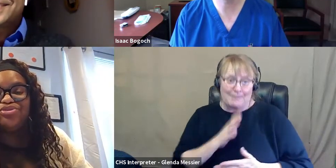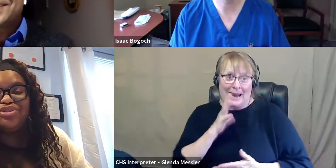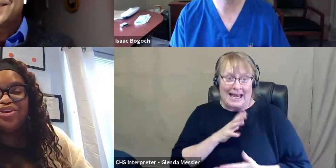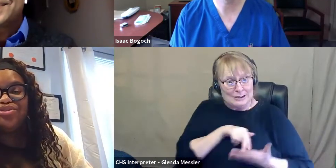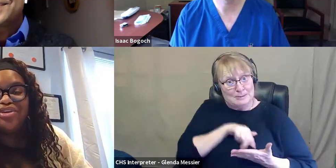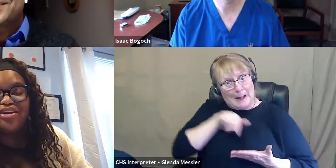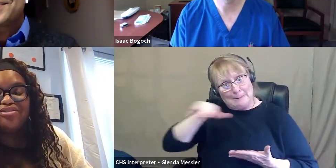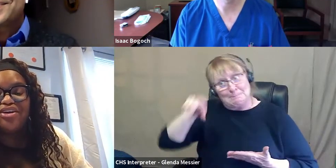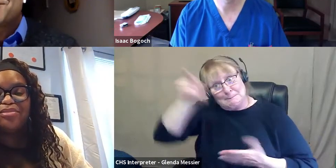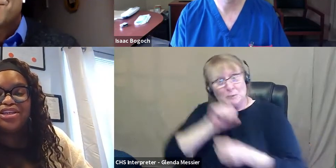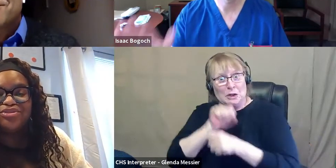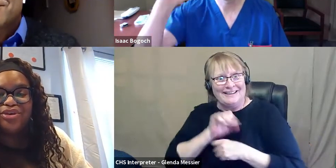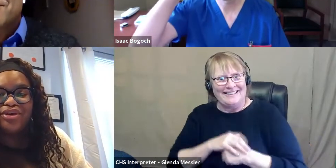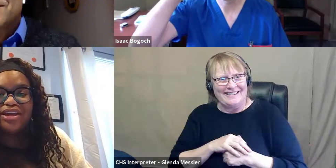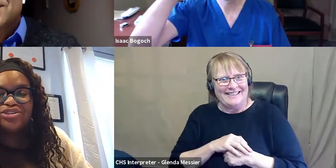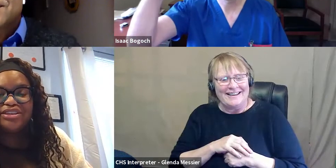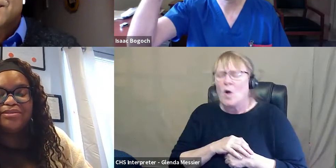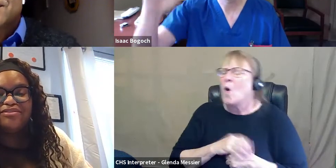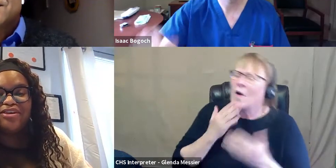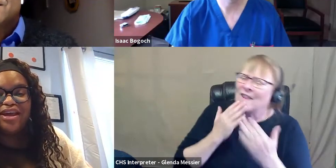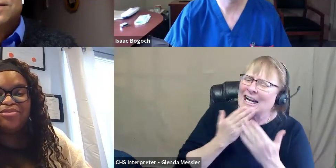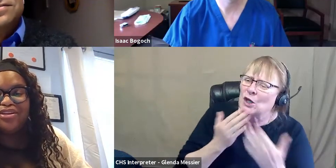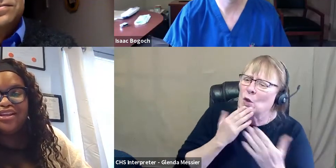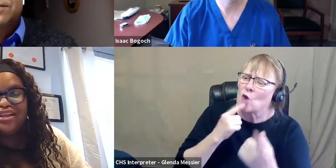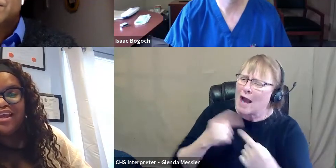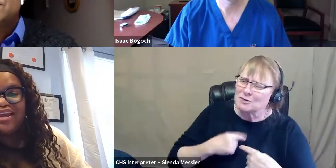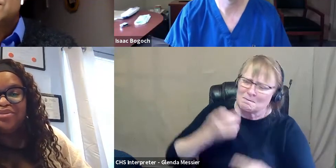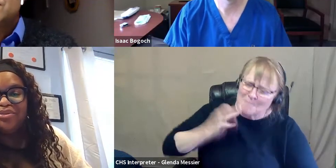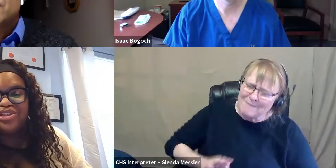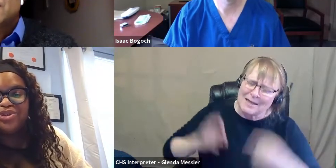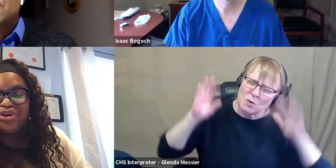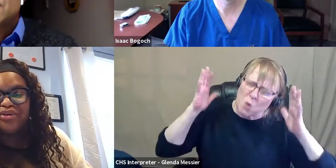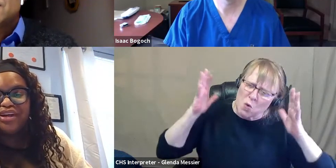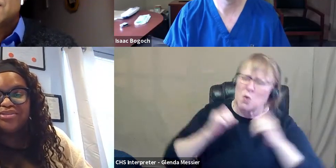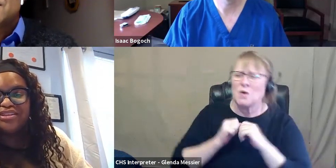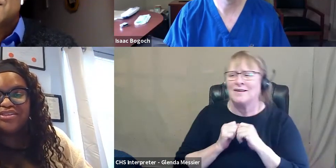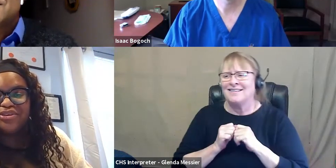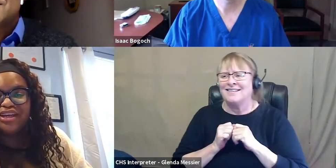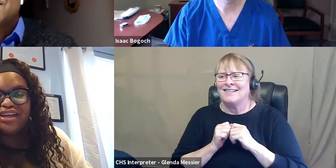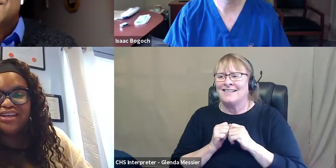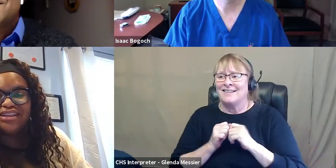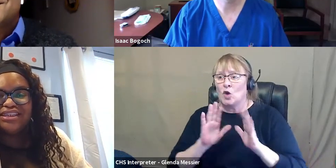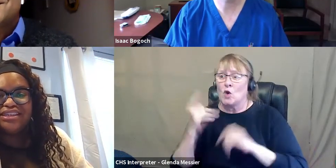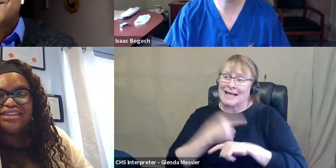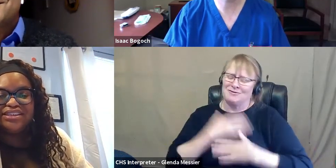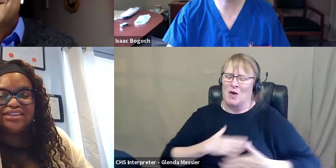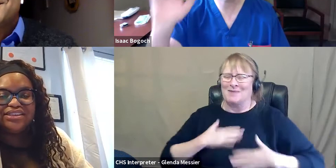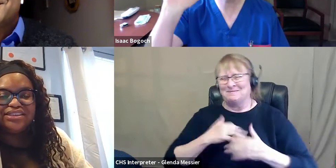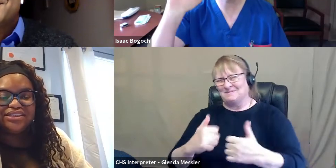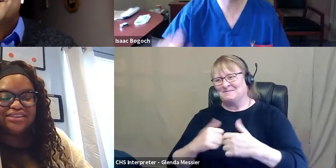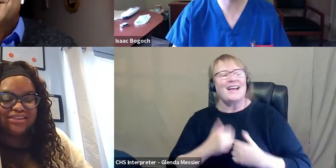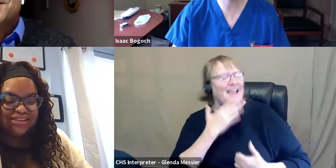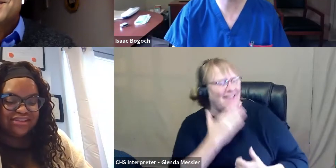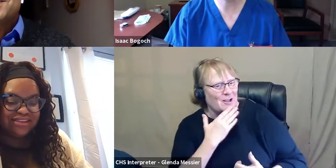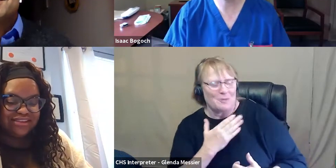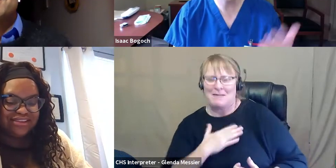hospital wards? Thank you very, very much for your answers. They've been very helpful, and we wish you a great rest of your day. Thanks, you as well.